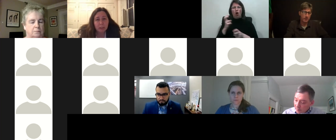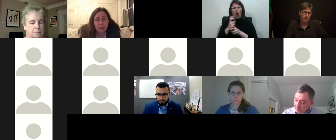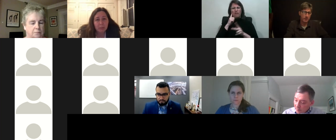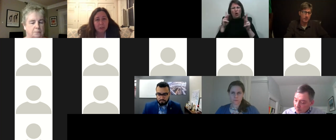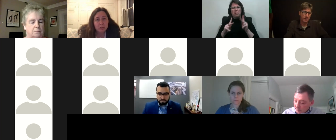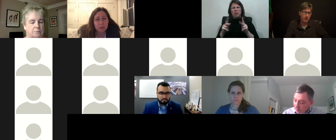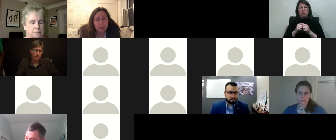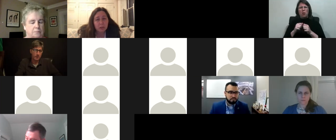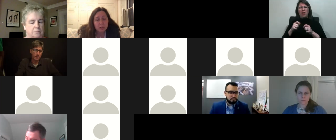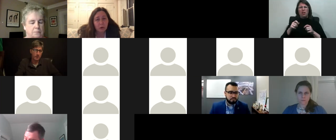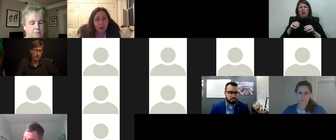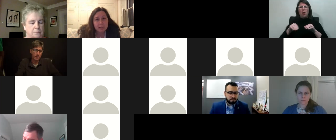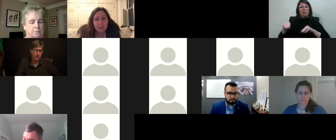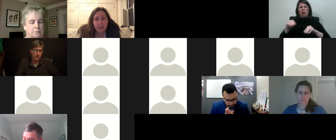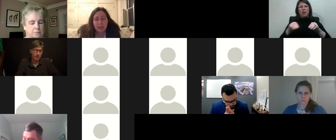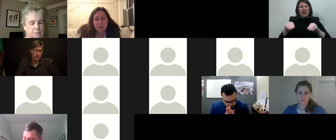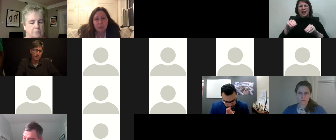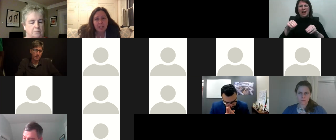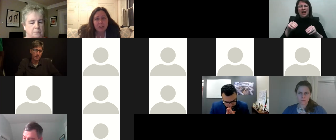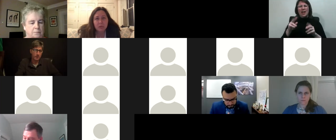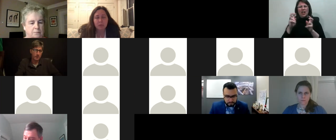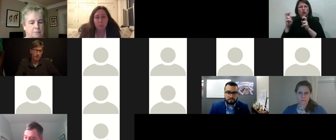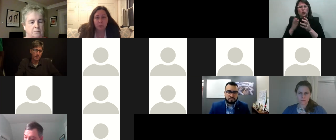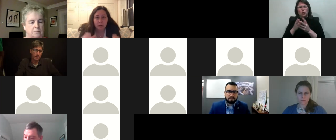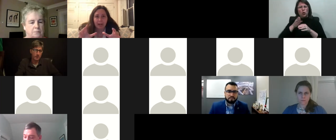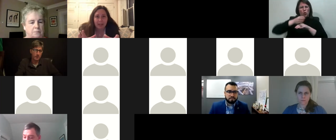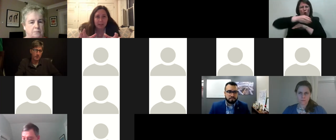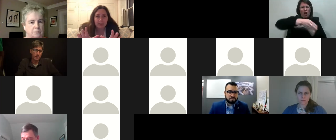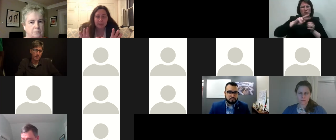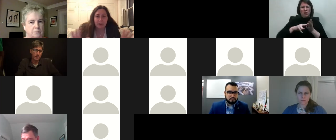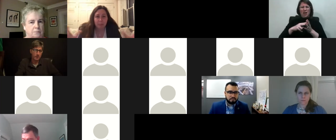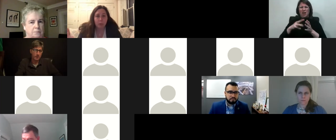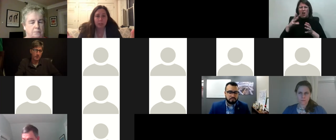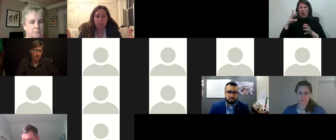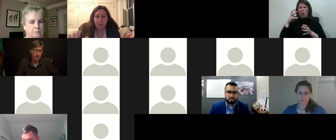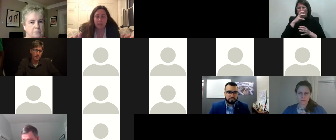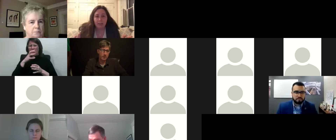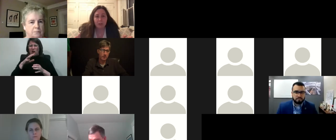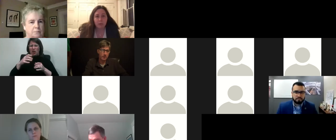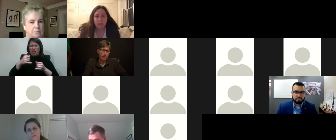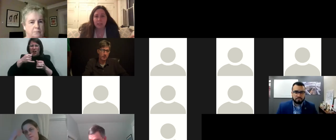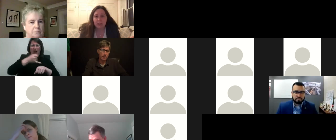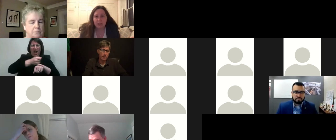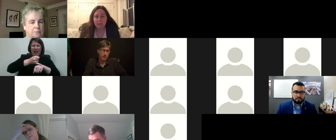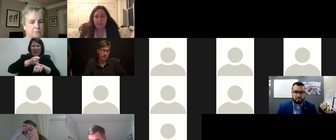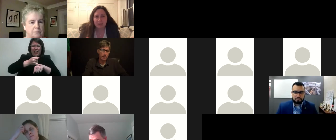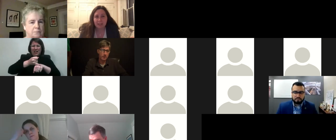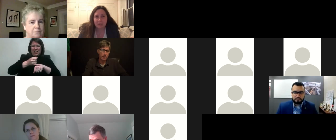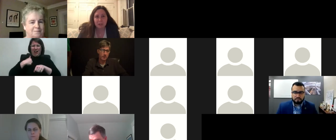mobility issues to cross. And so it's actually sort of a weird island that's kind of moated. And the only thing